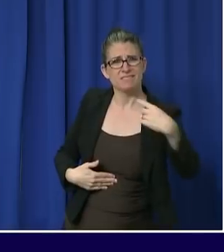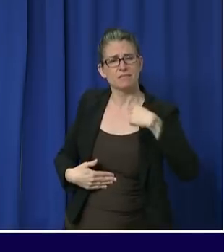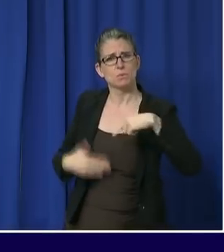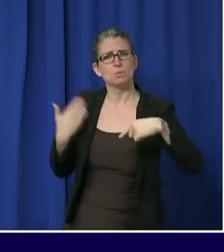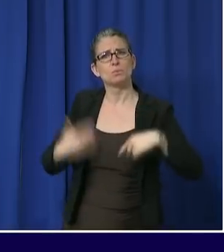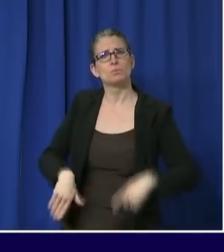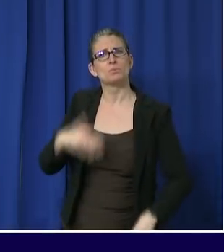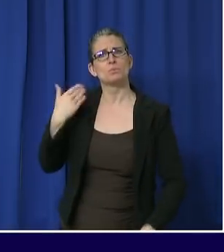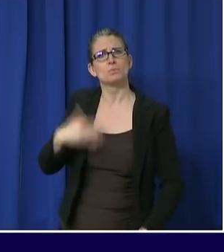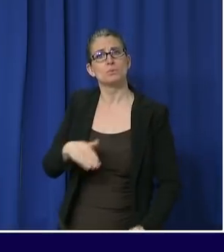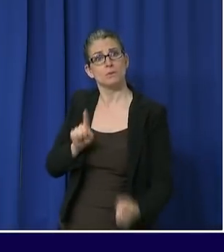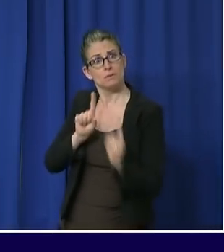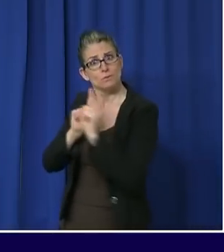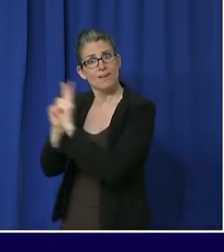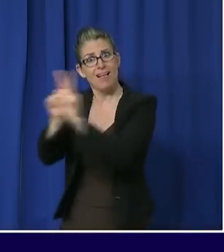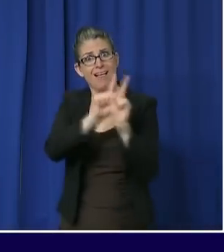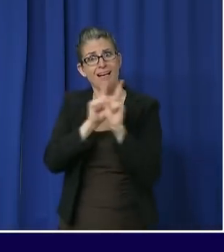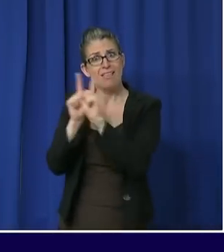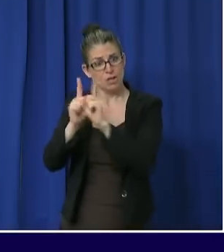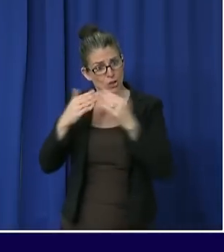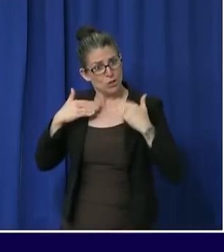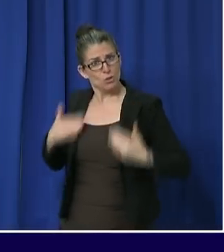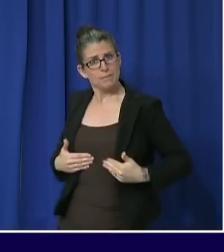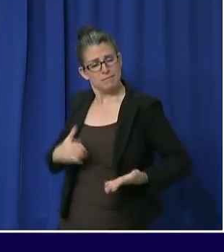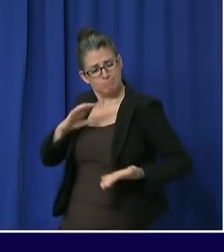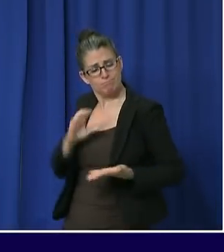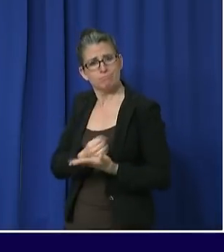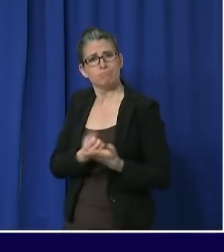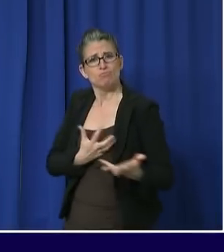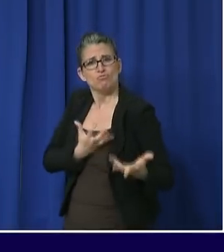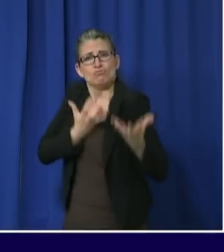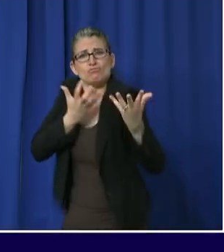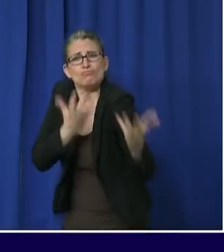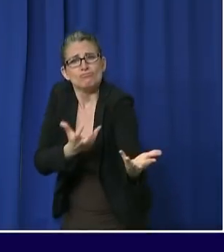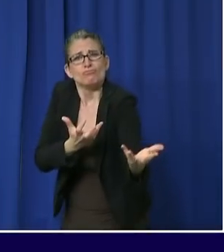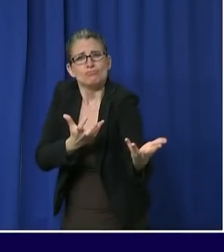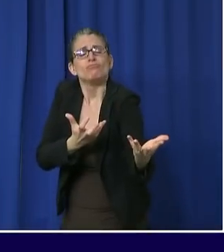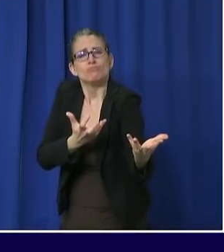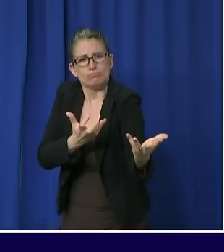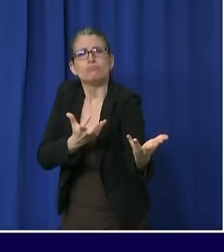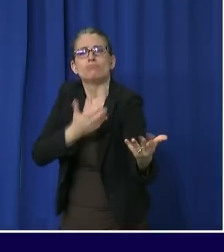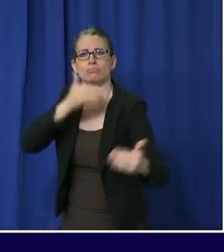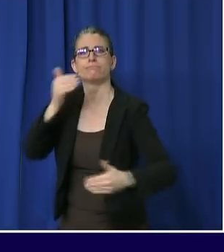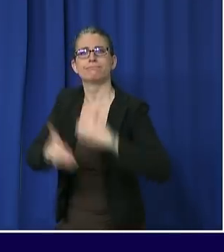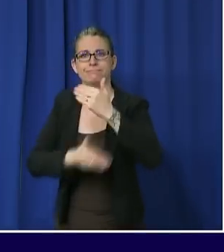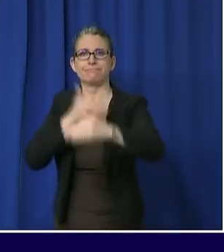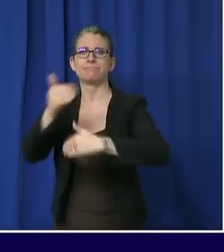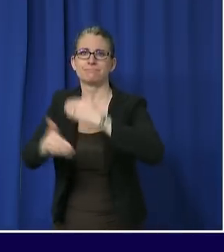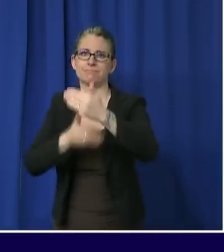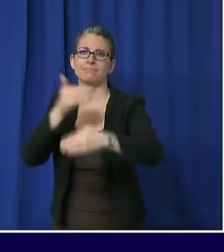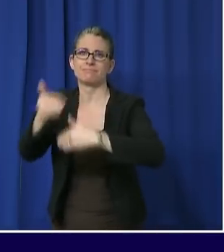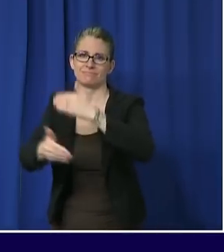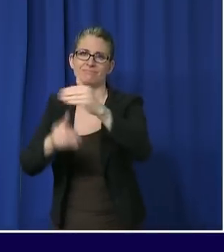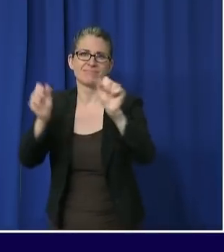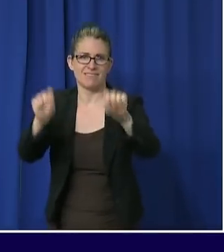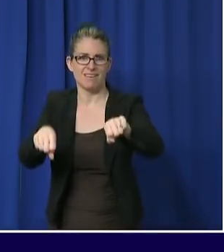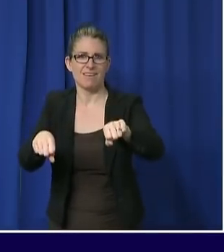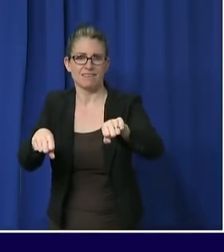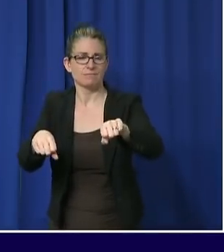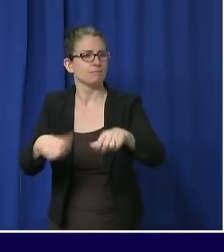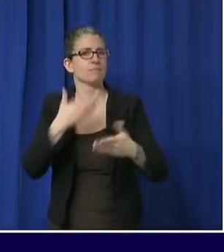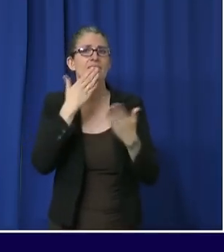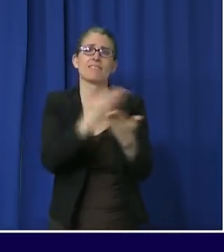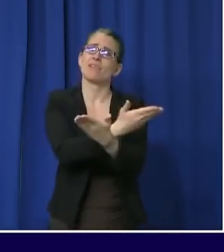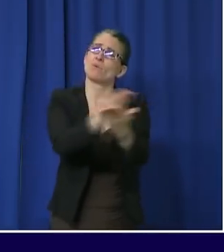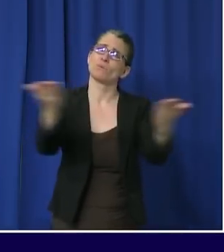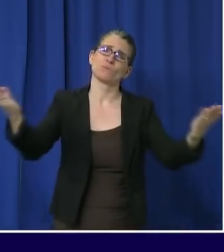workers across the state for continuing to support all of us and help keep us connected. So with that, I'd like to